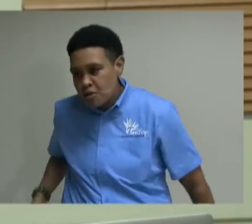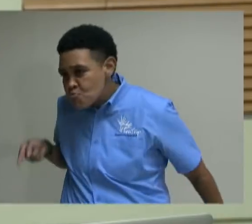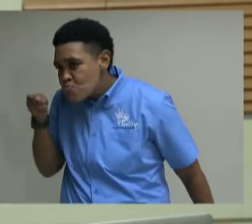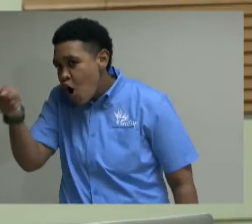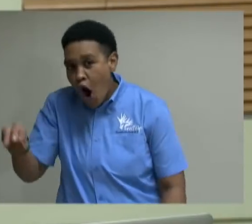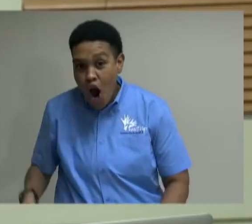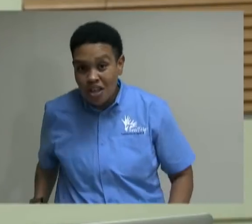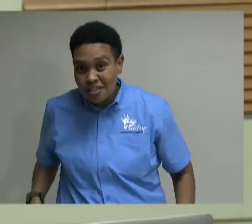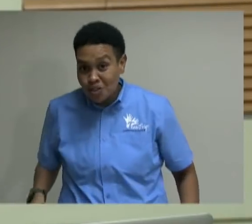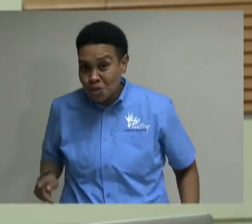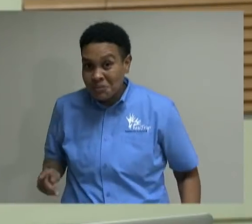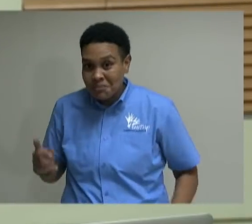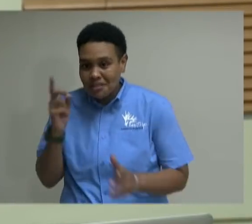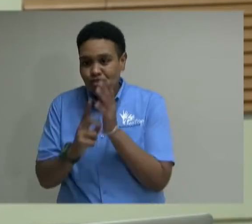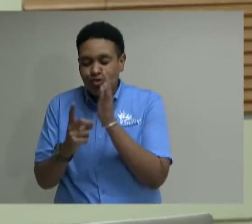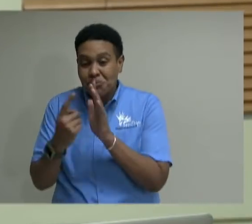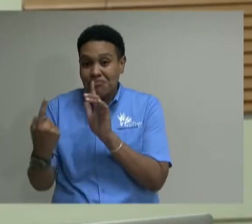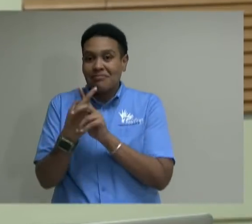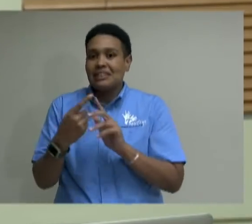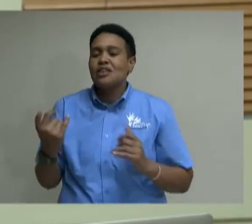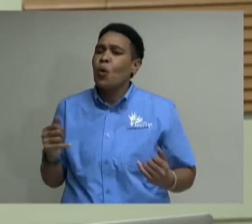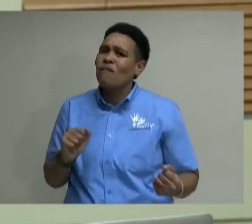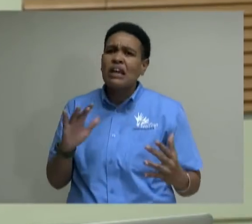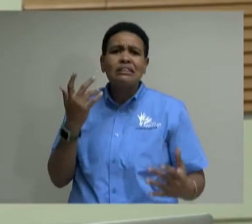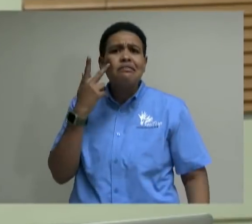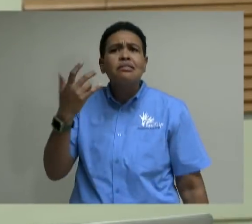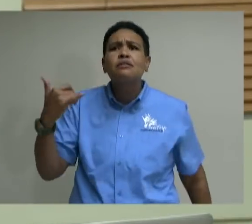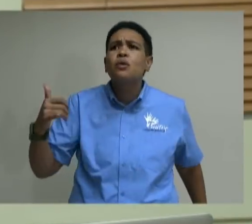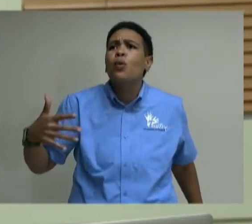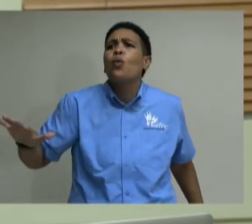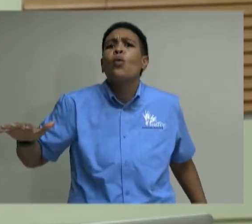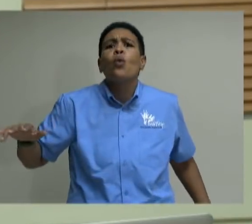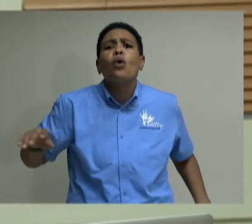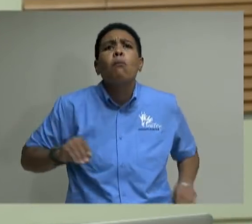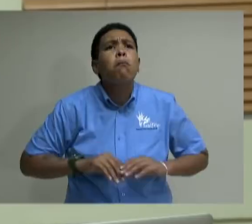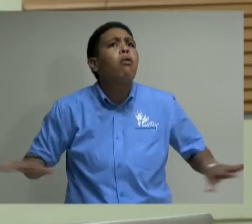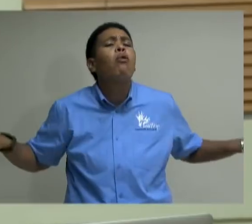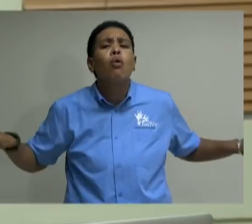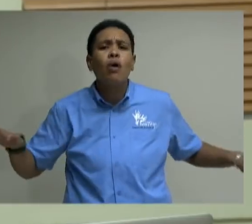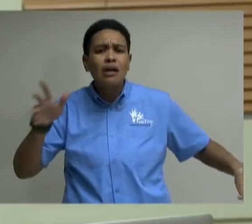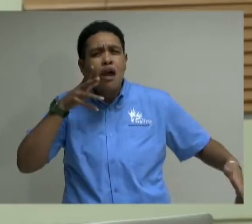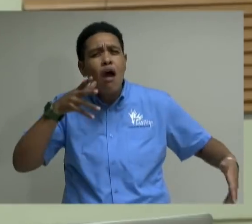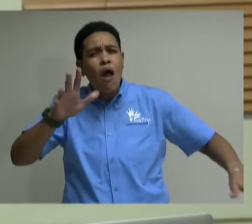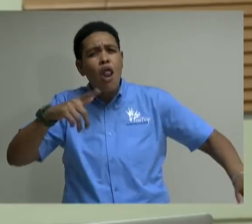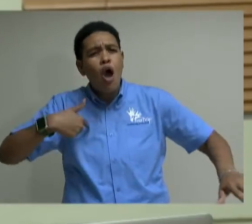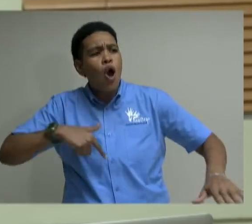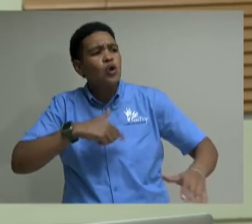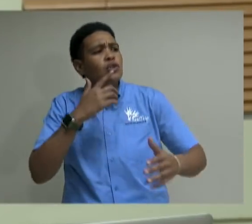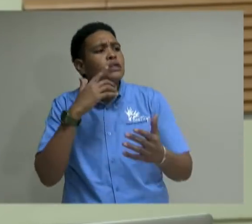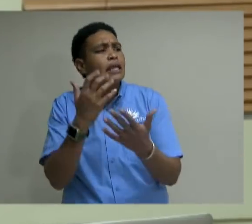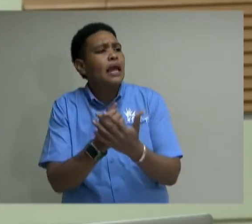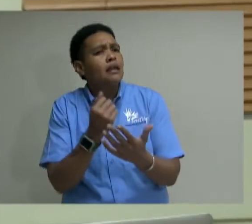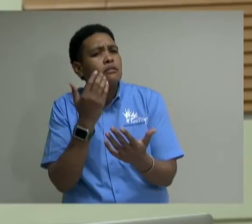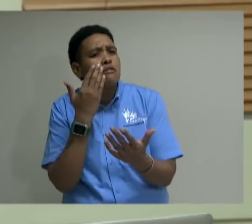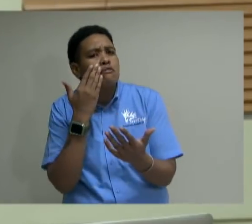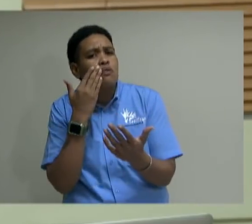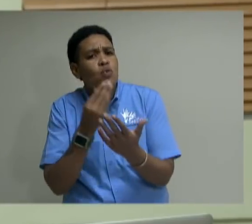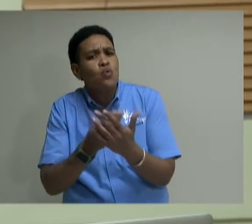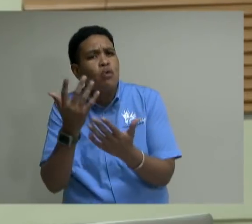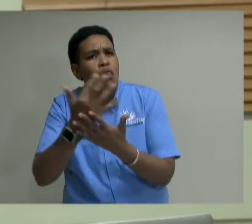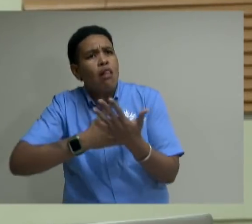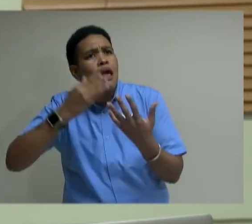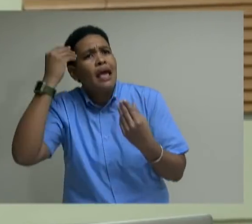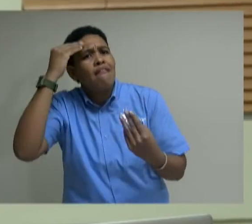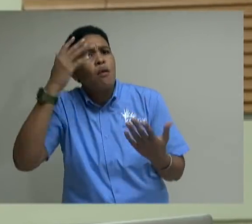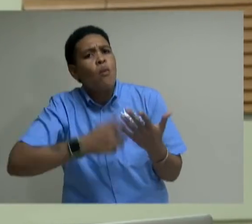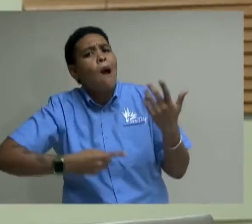still facing that issue, and it is not allowing us to get a good handle of what is happening